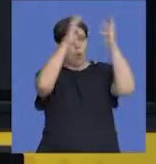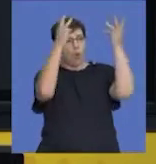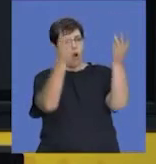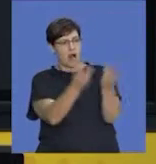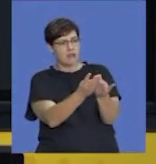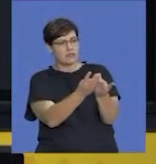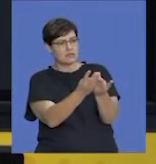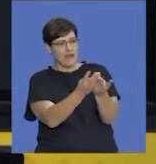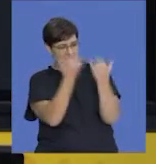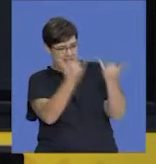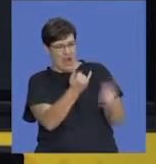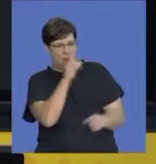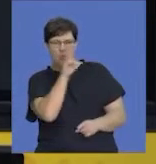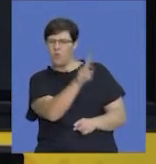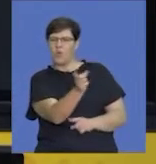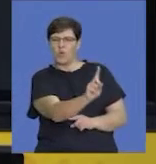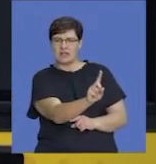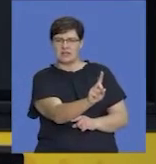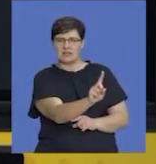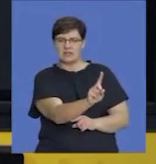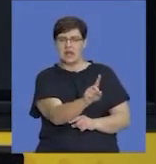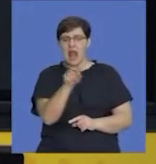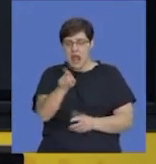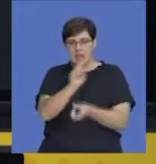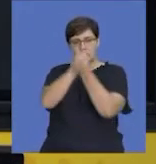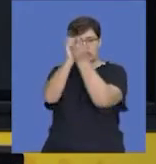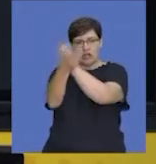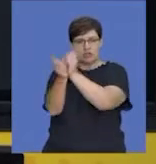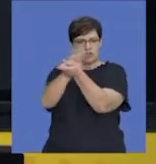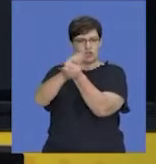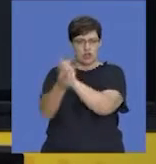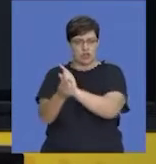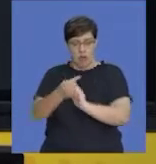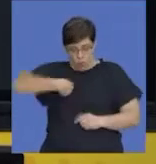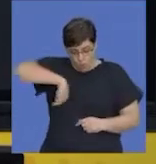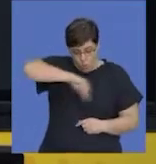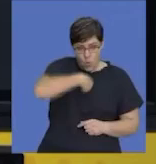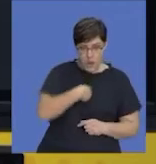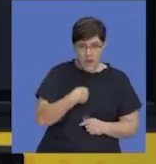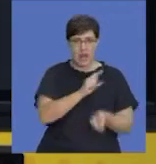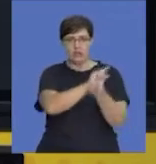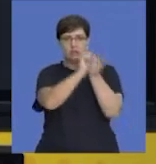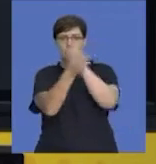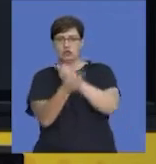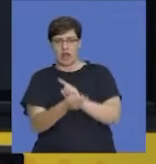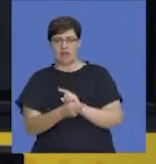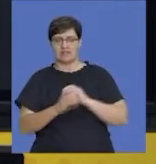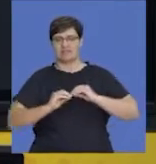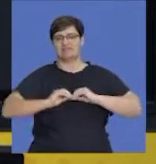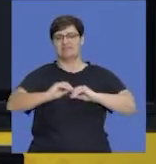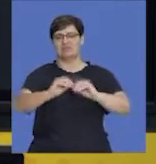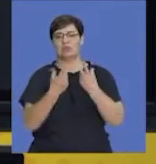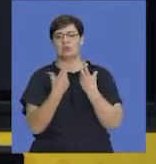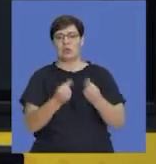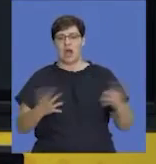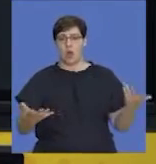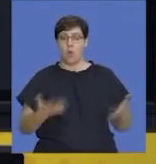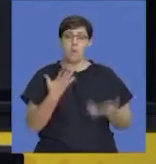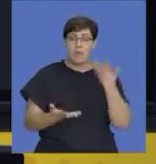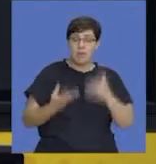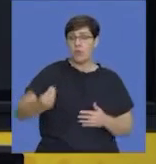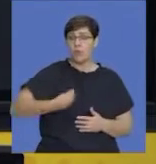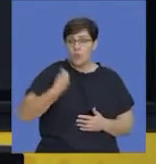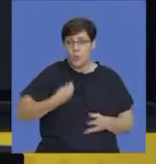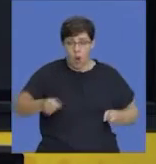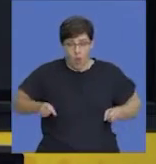how the world is seen currently and what changes should be made, and how we as people, or moving forward as the